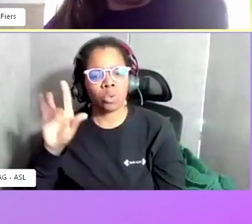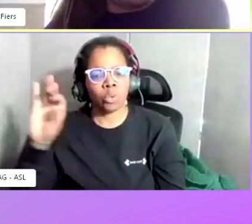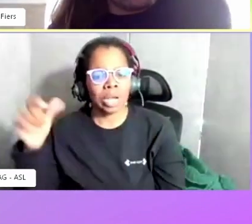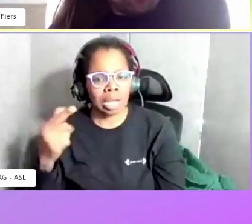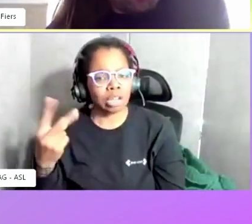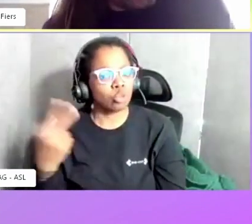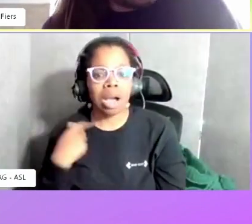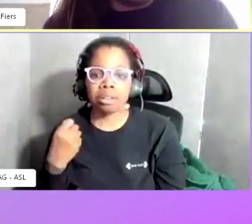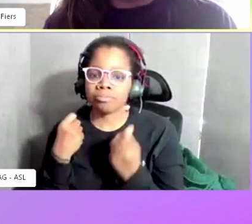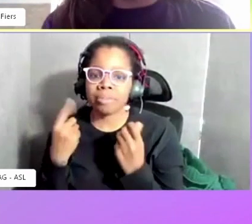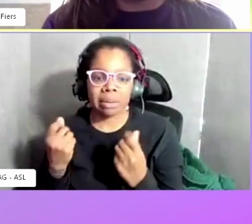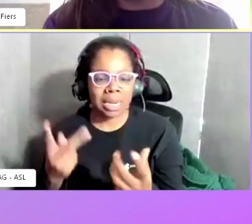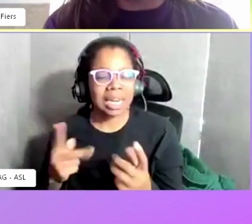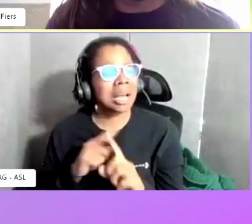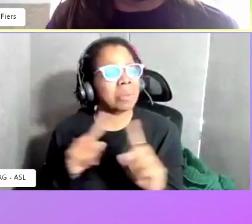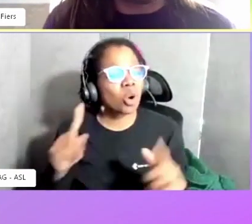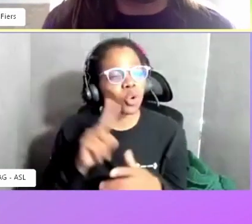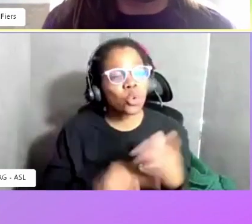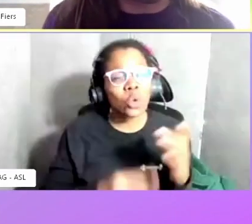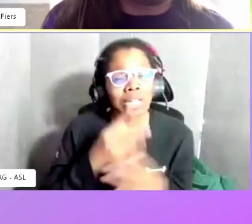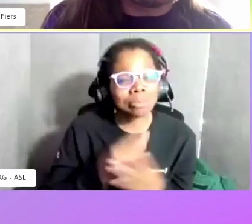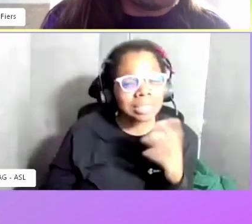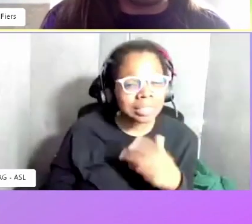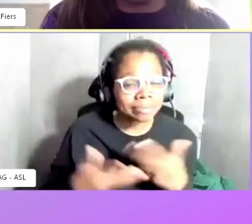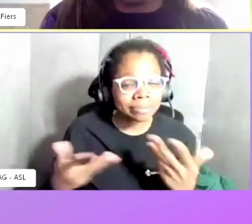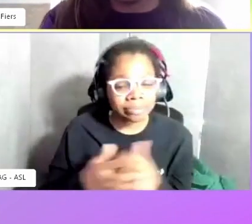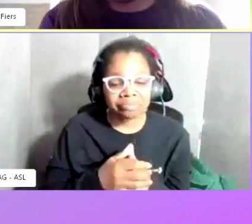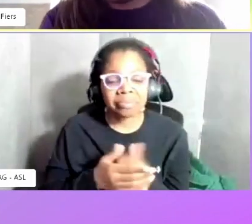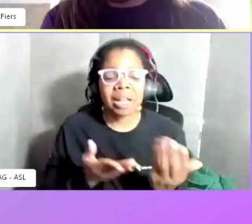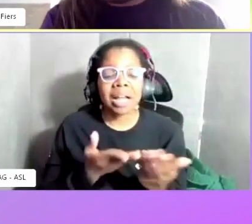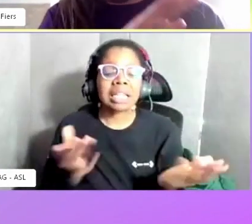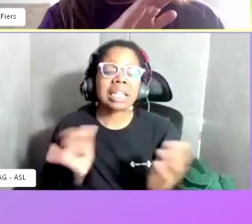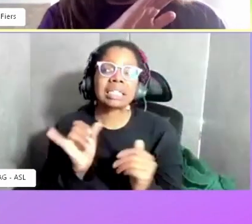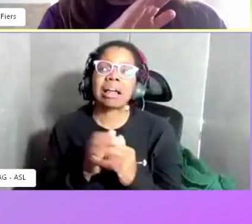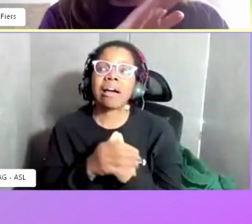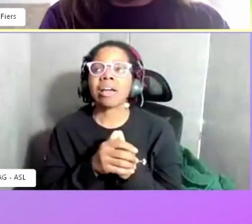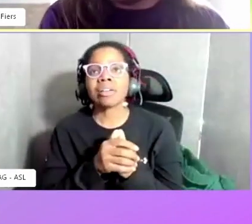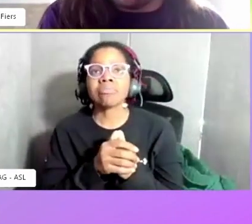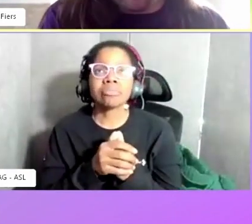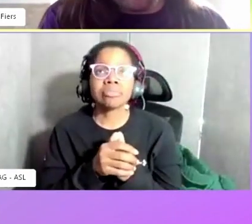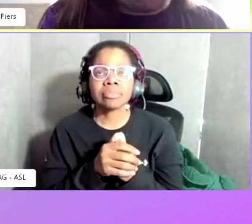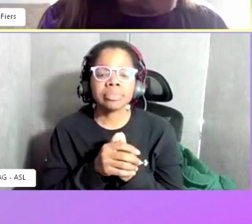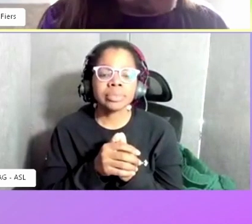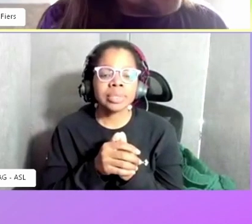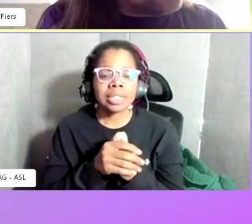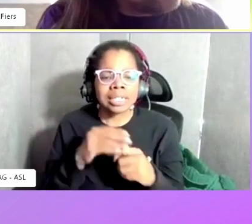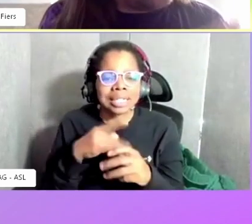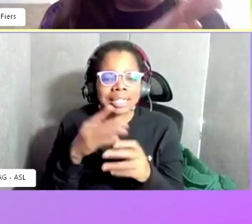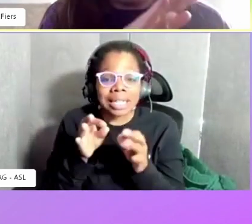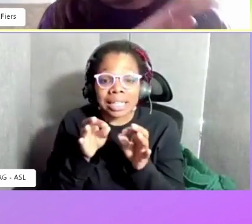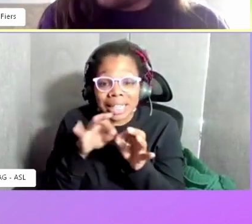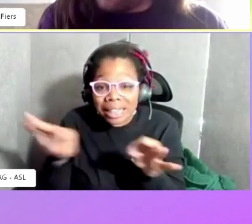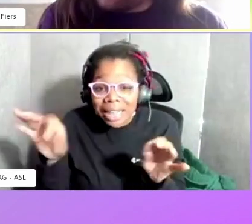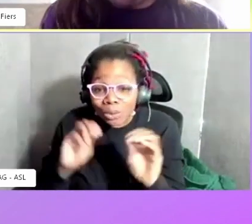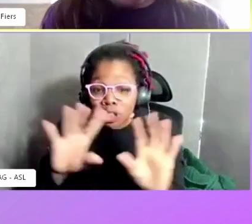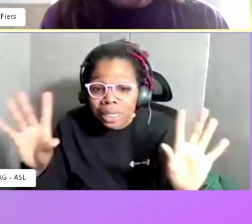of these. What it doesn't really have is things like, is the language clear?